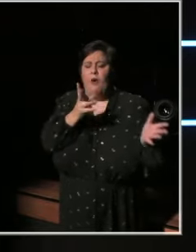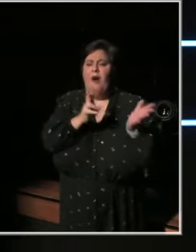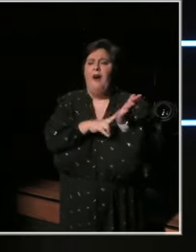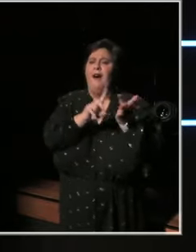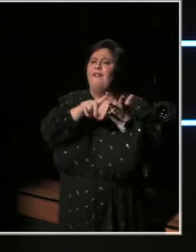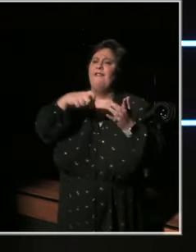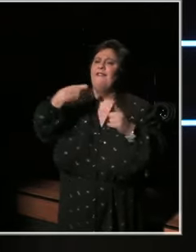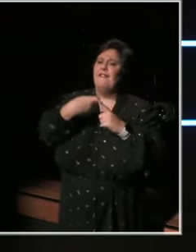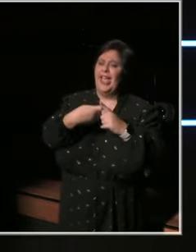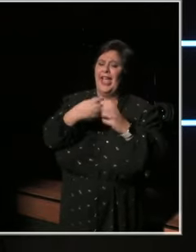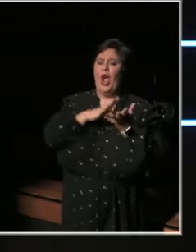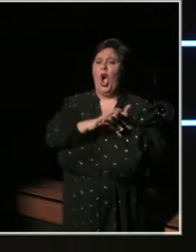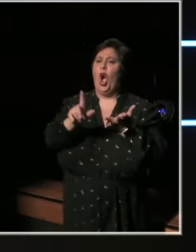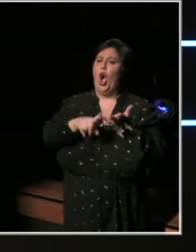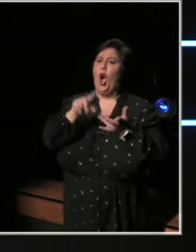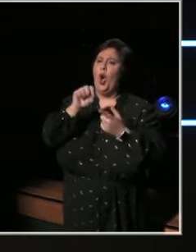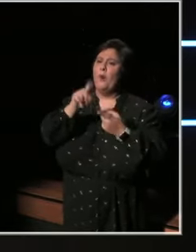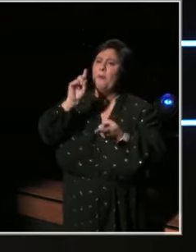Vic Hope.